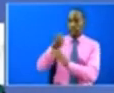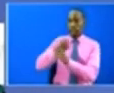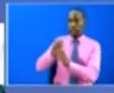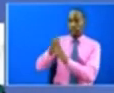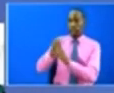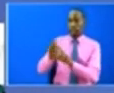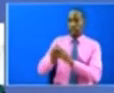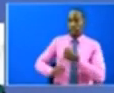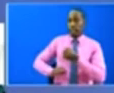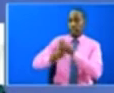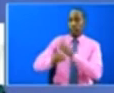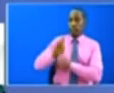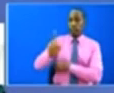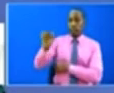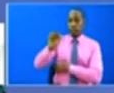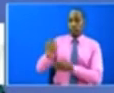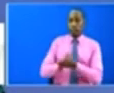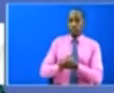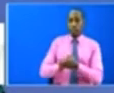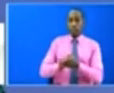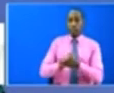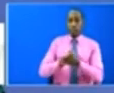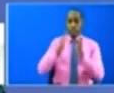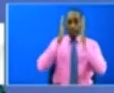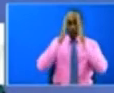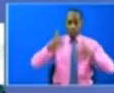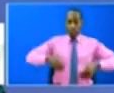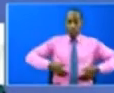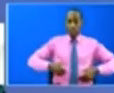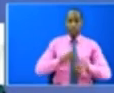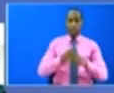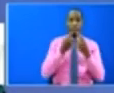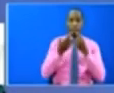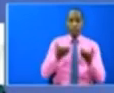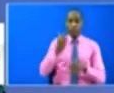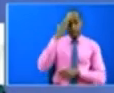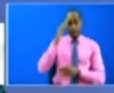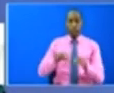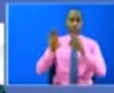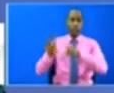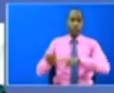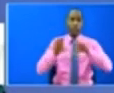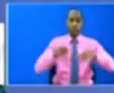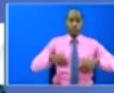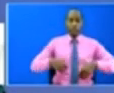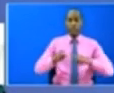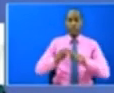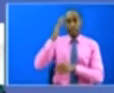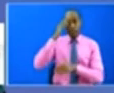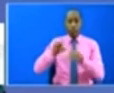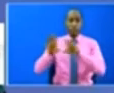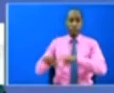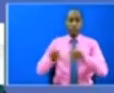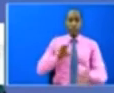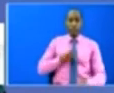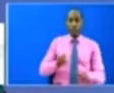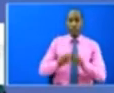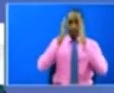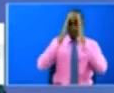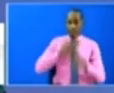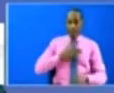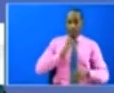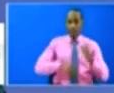and sponsor bills that are youth responsive. So when I speak here, I know the plight of the youth, I know the plight of the women, and my focus